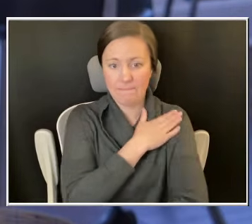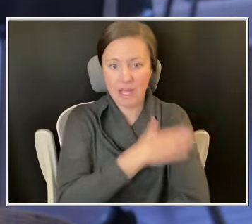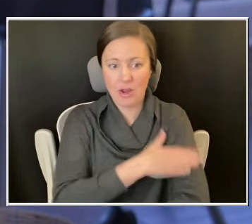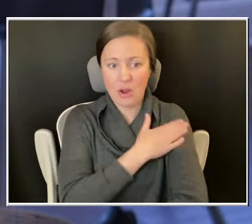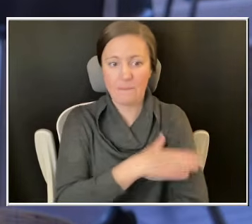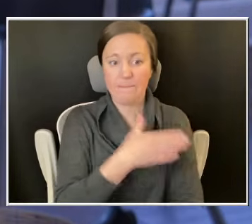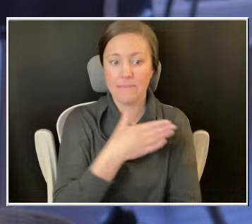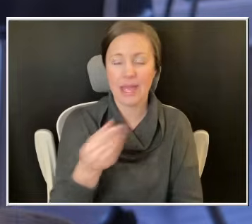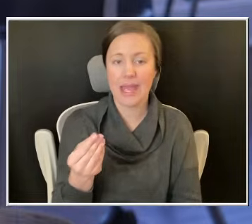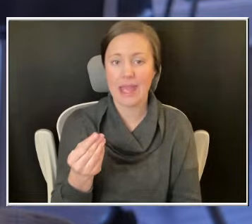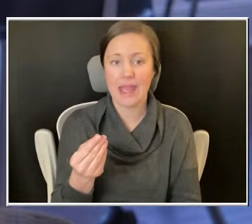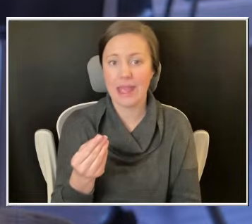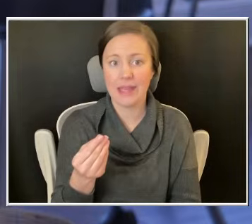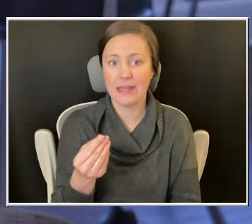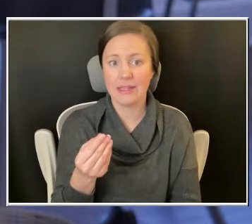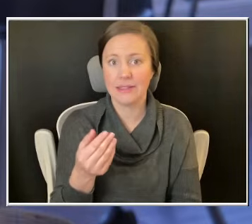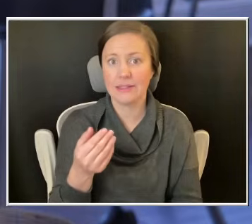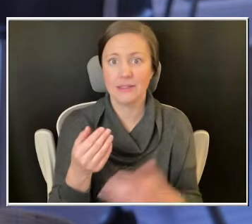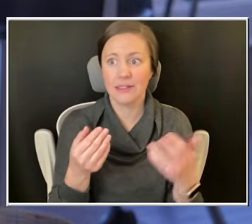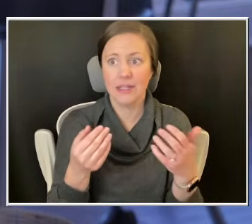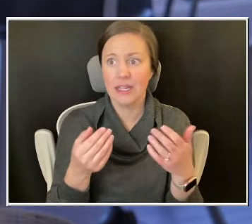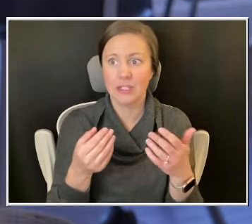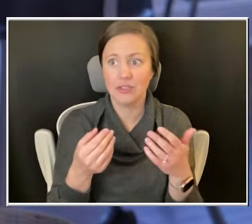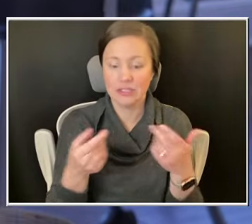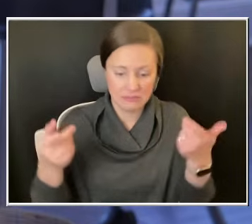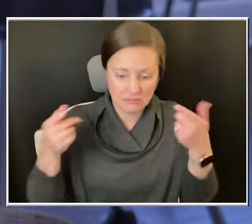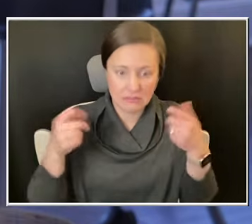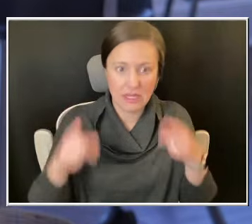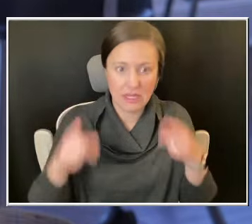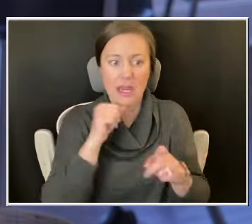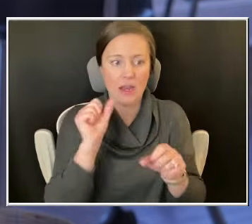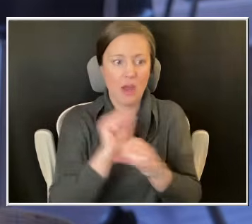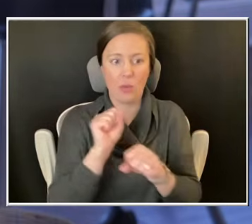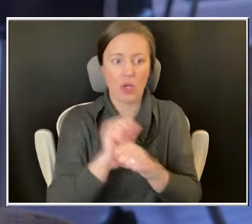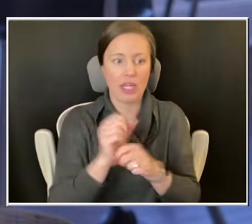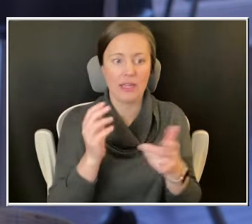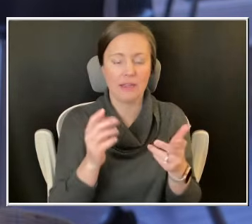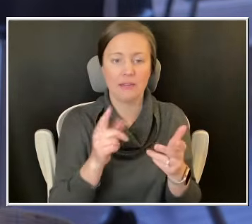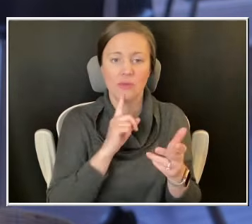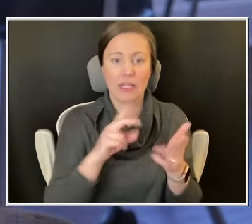sudden wasn't working, which means there's probably a blood